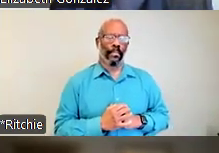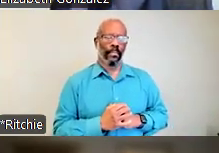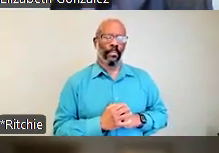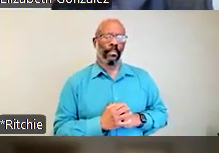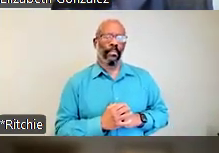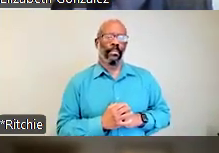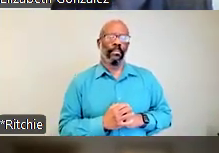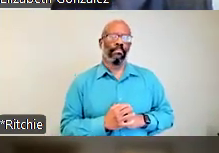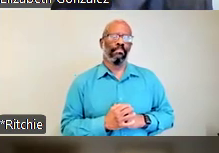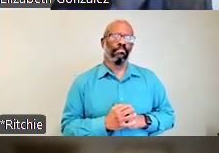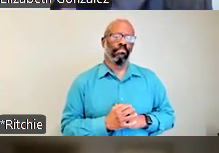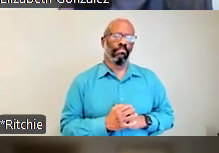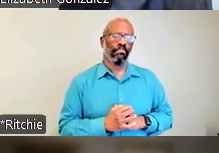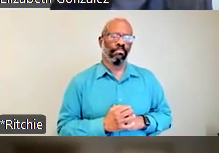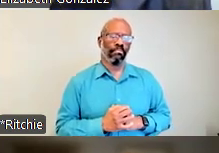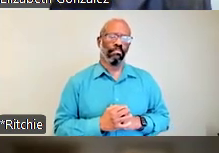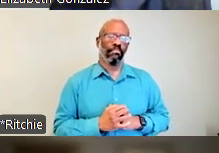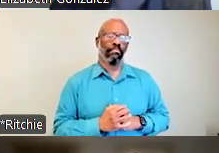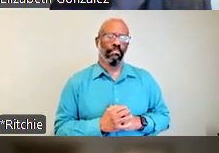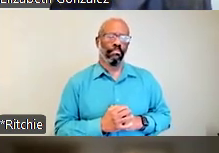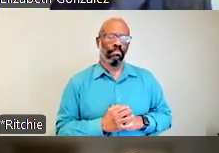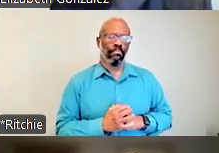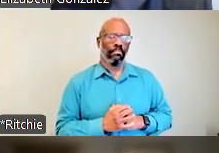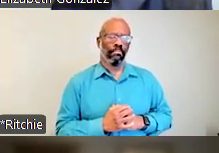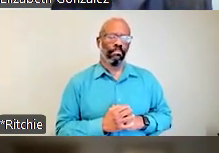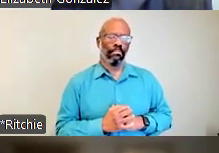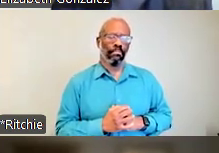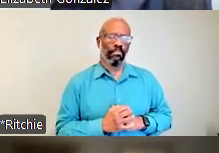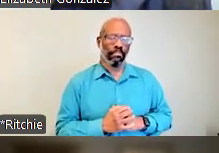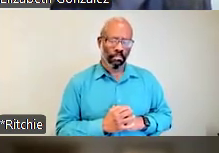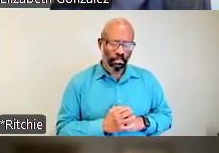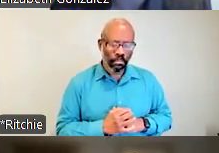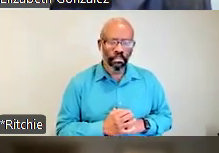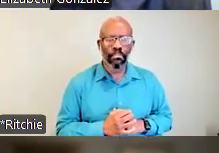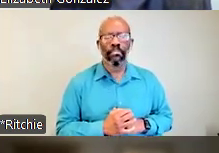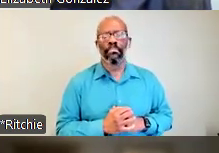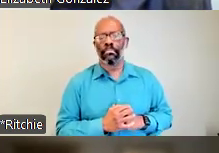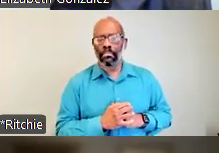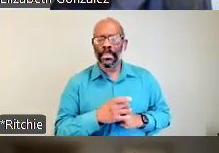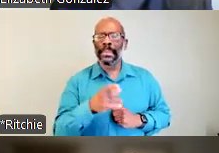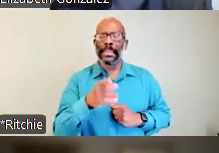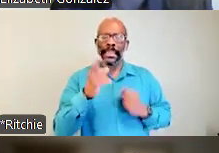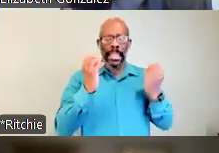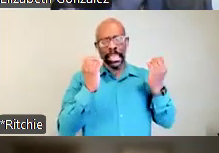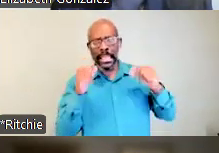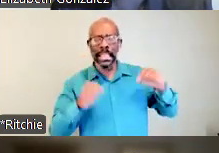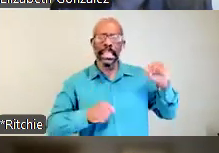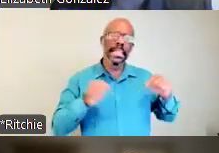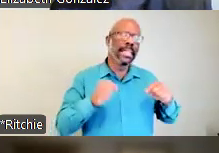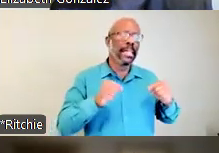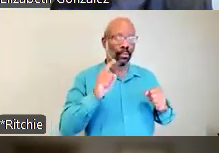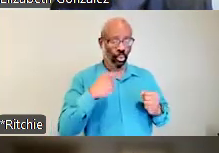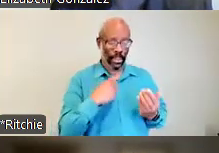Before you really think about moving forward with the bankruptcy, please seek help.